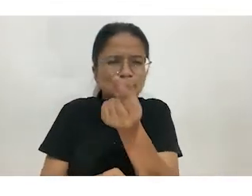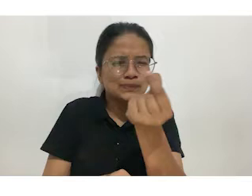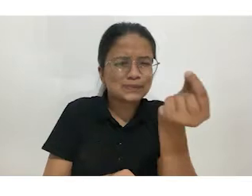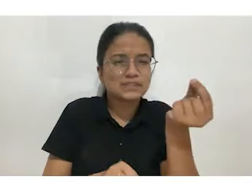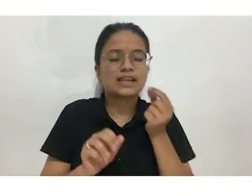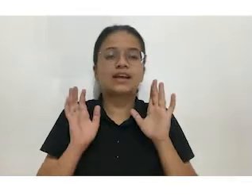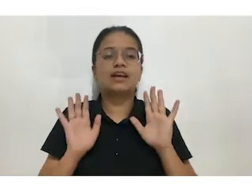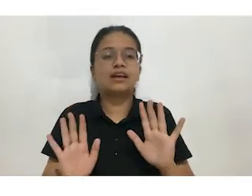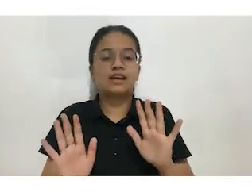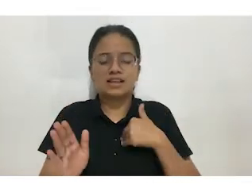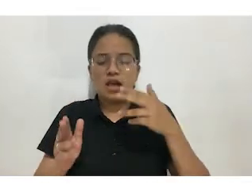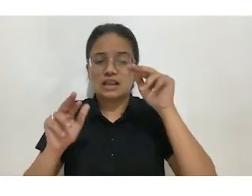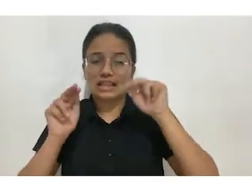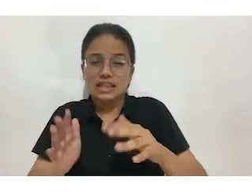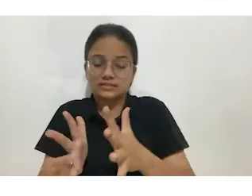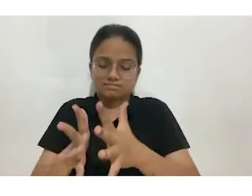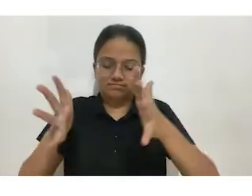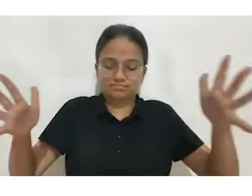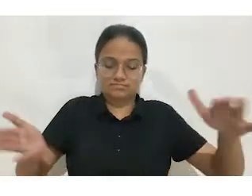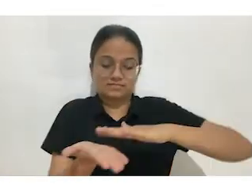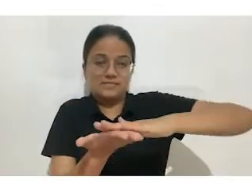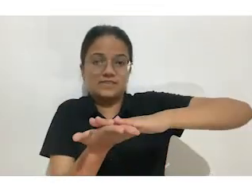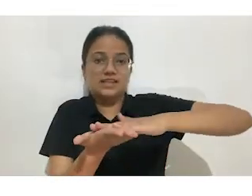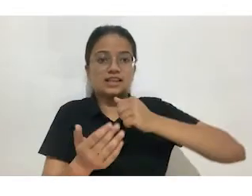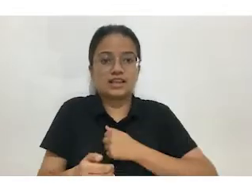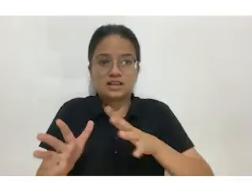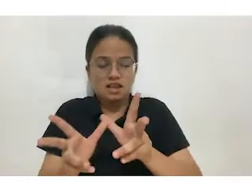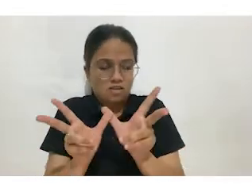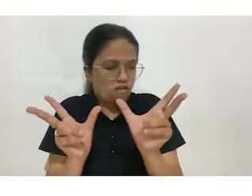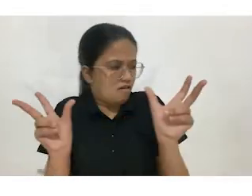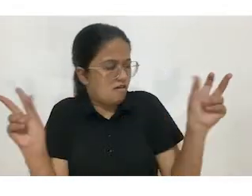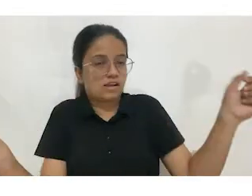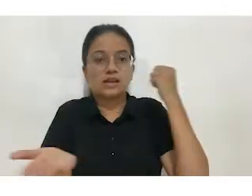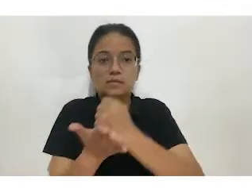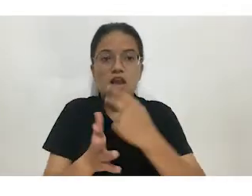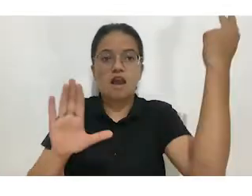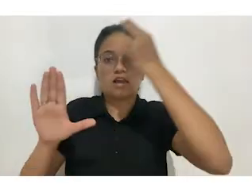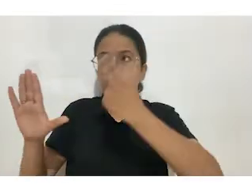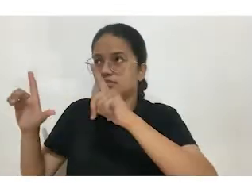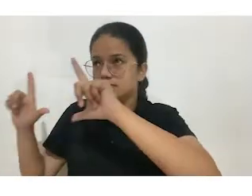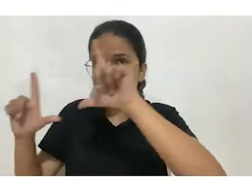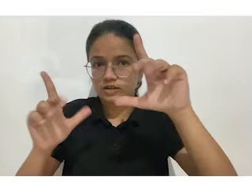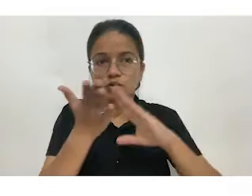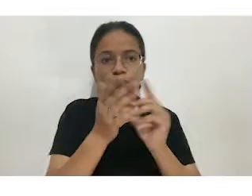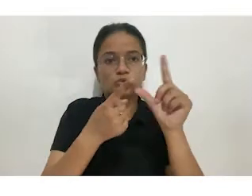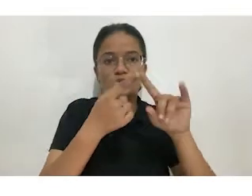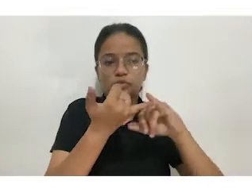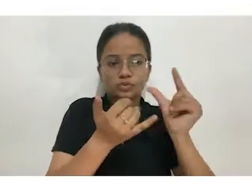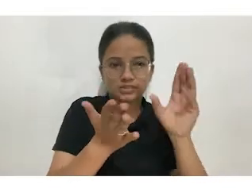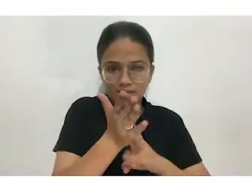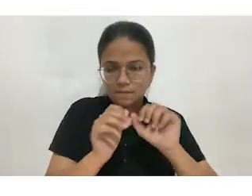those constraints and yet maximize the floor area that we could generate for the art galleries and the